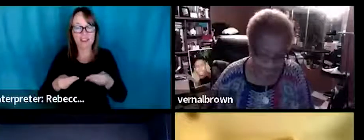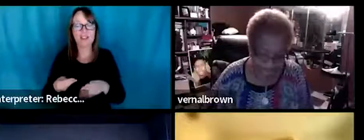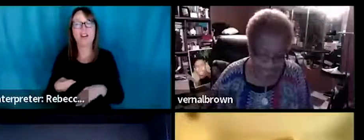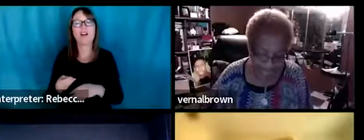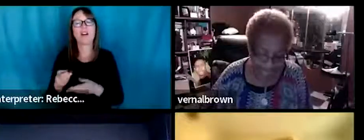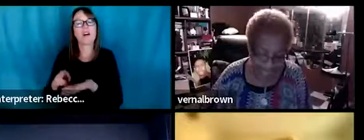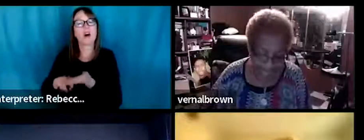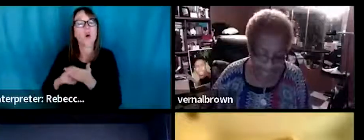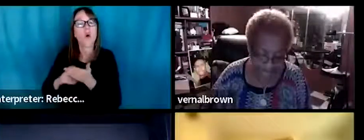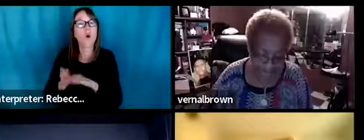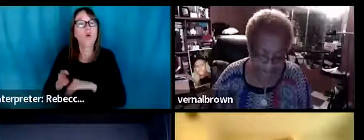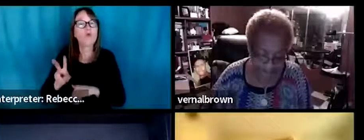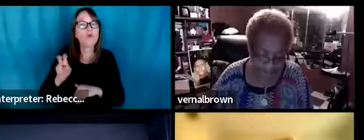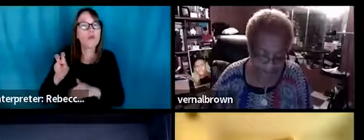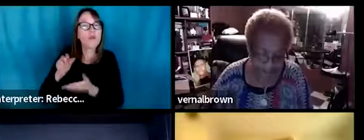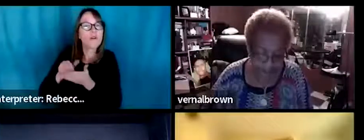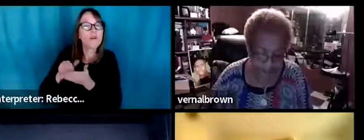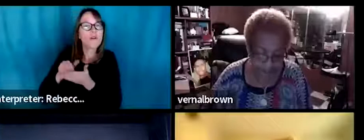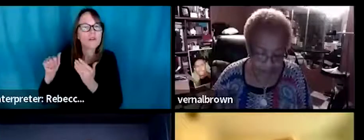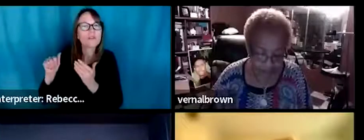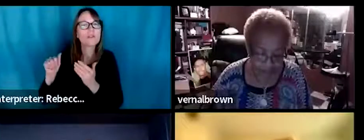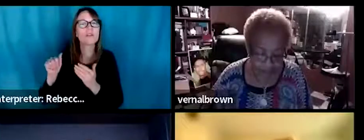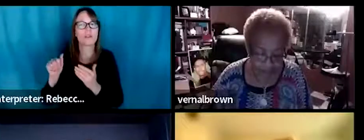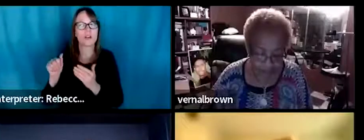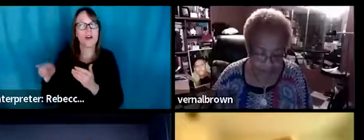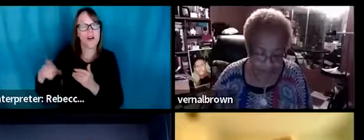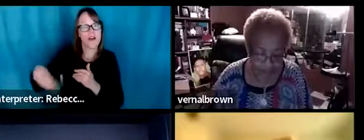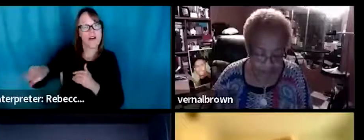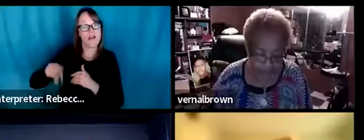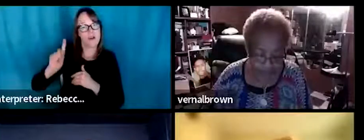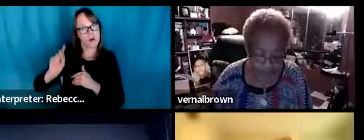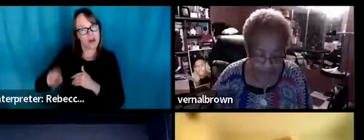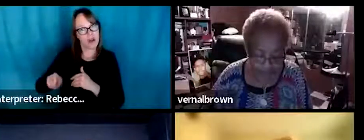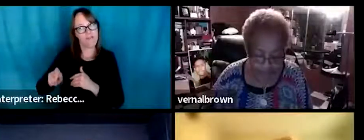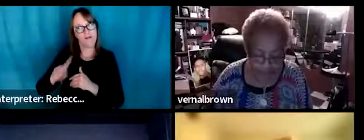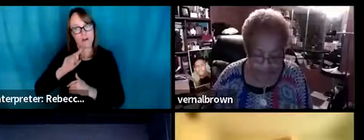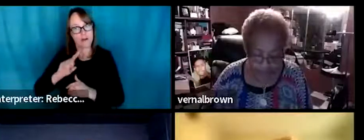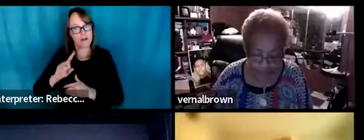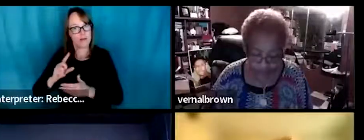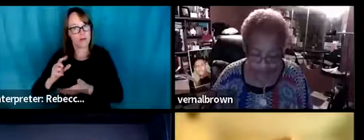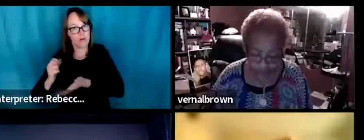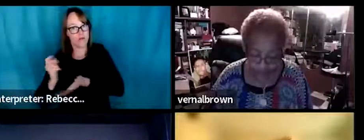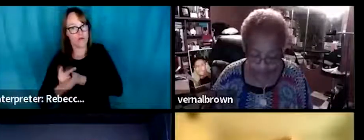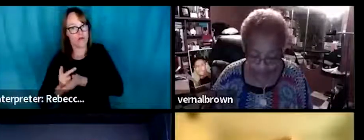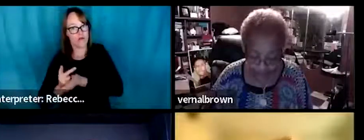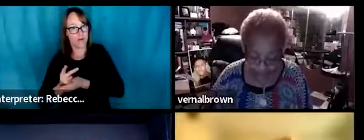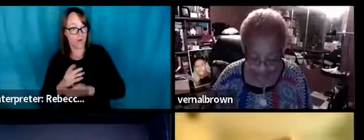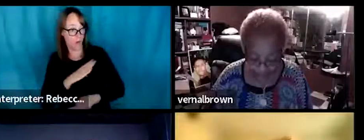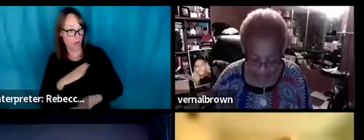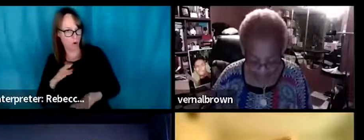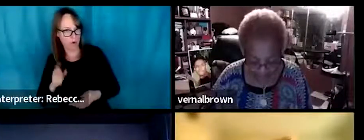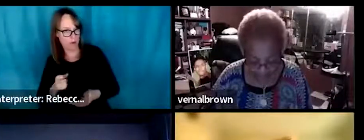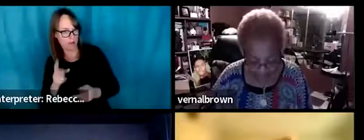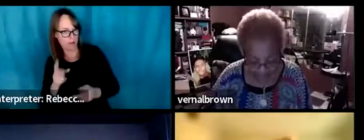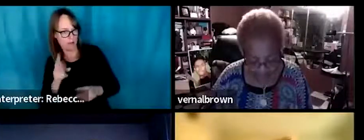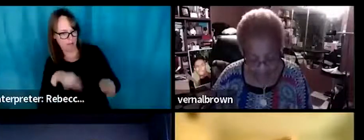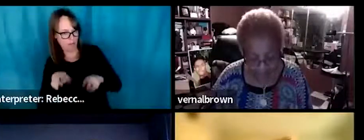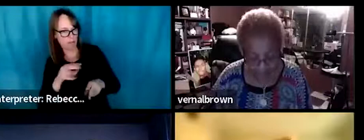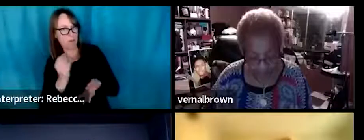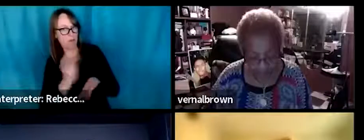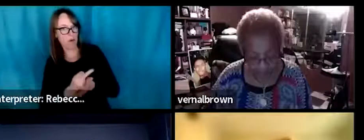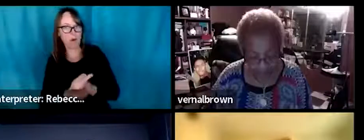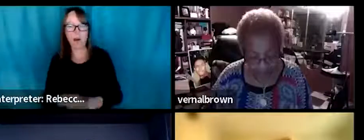of these would still need to be approved by the board under the proposed new language. My state's purchasing policy has not been changed since May